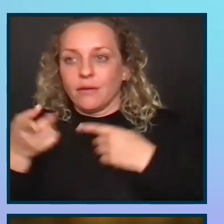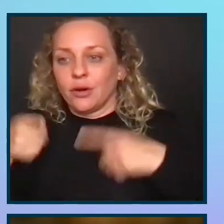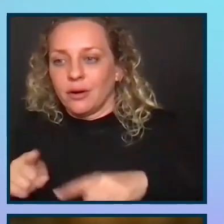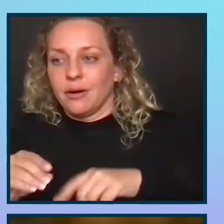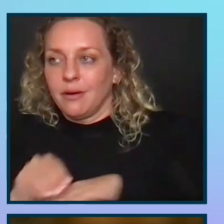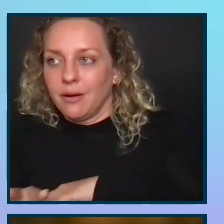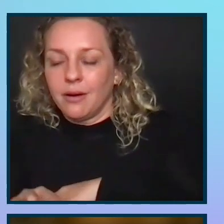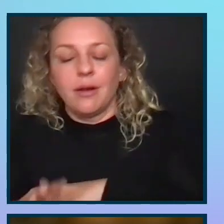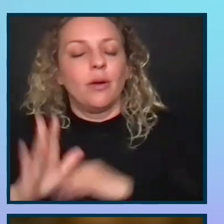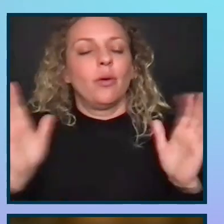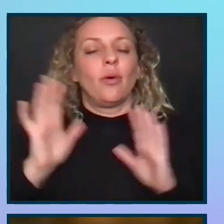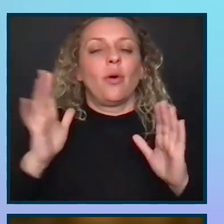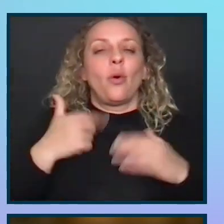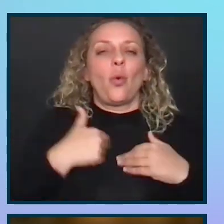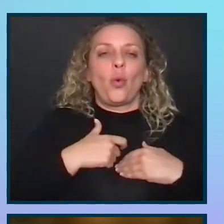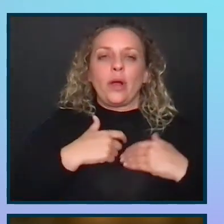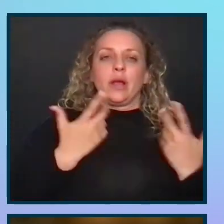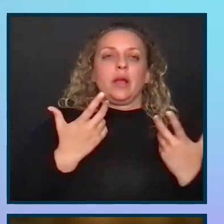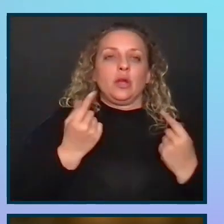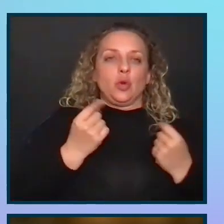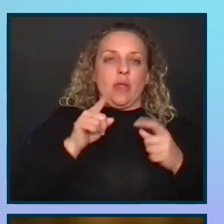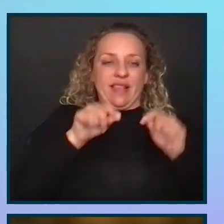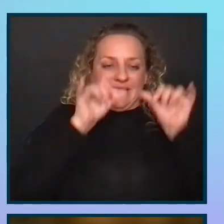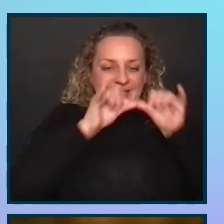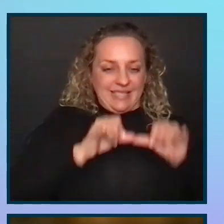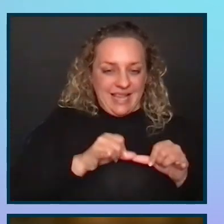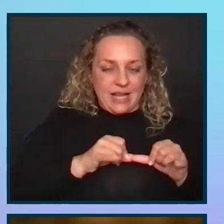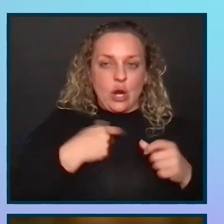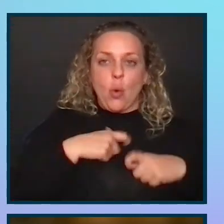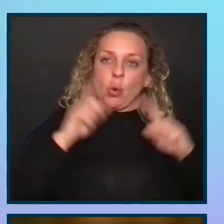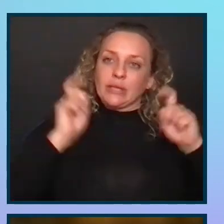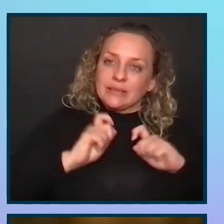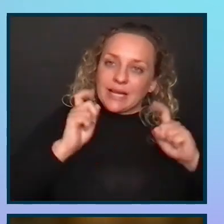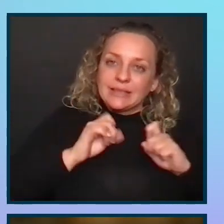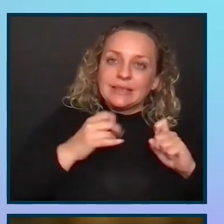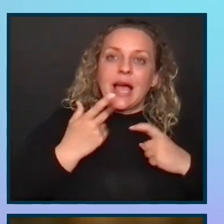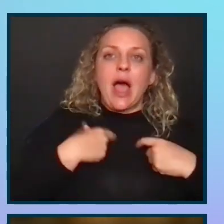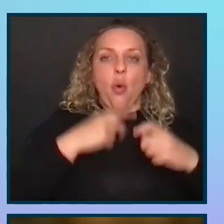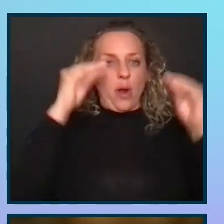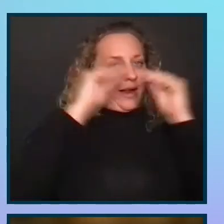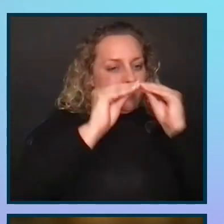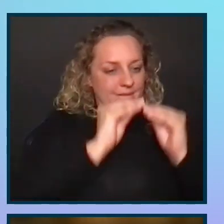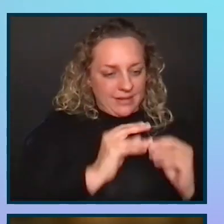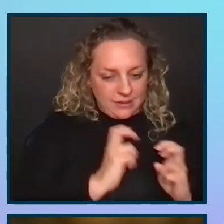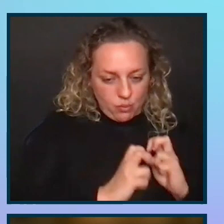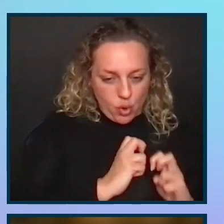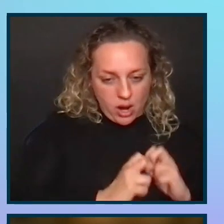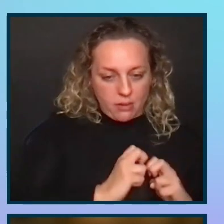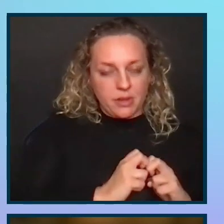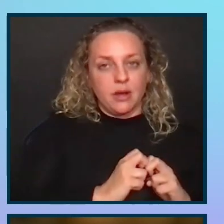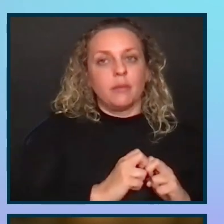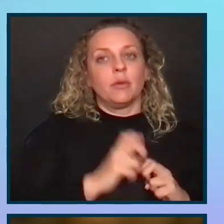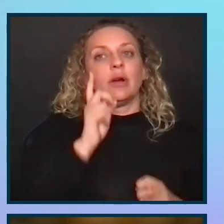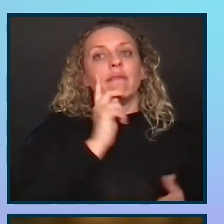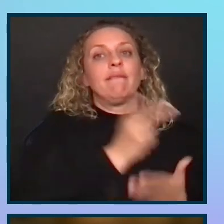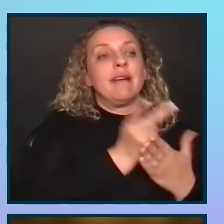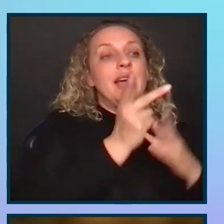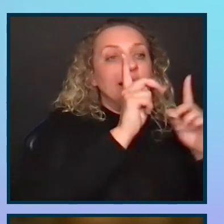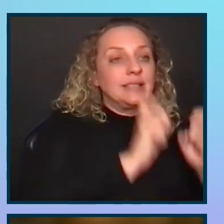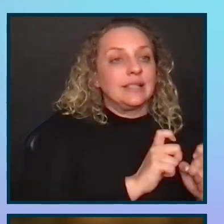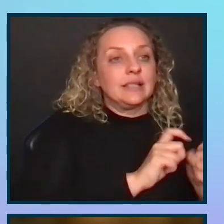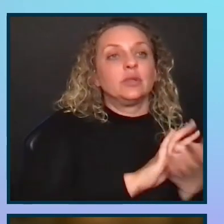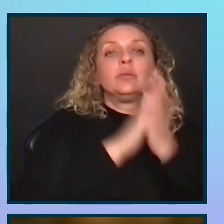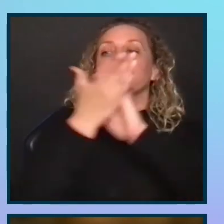reactive process. We're saying, these are the standards, and we're testing, and we're gonna fix the problem if we fail a test in order